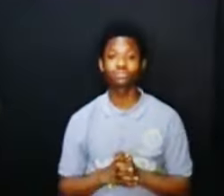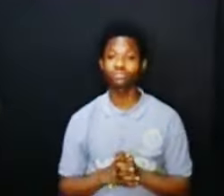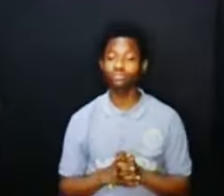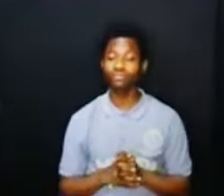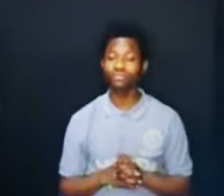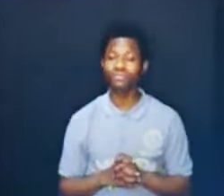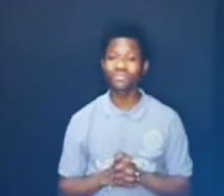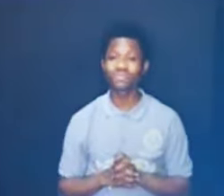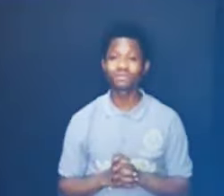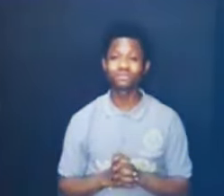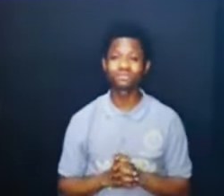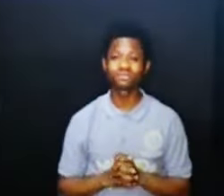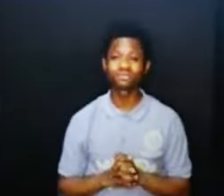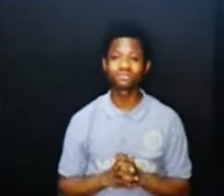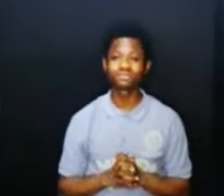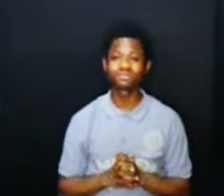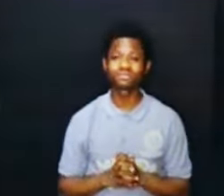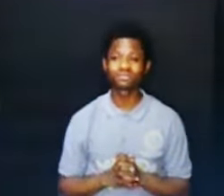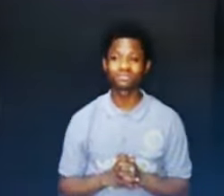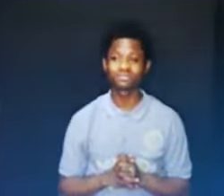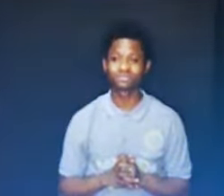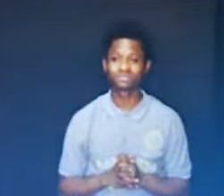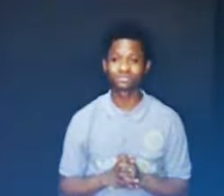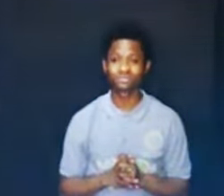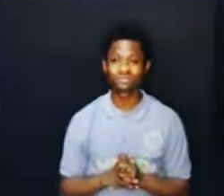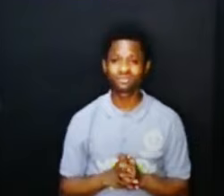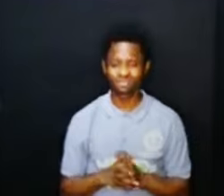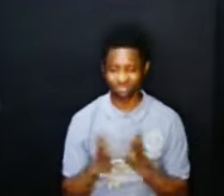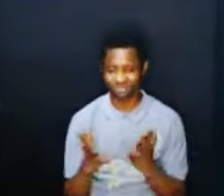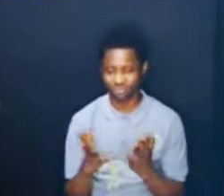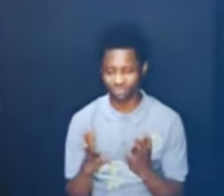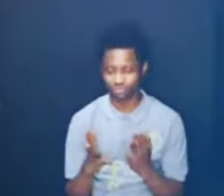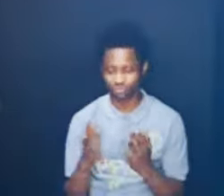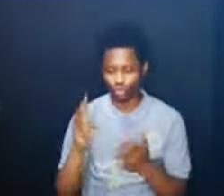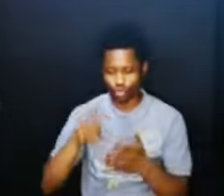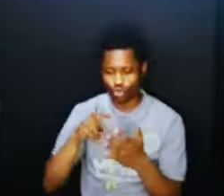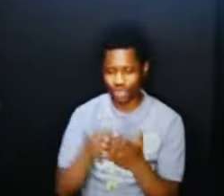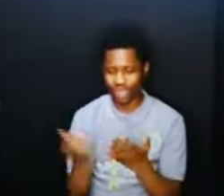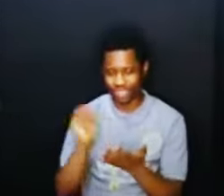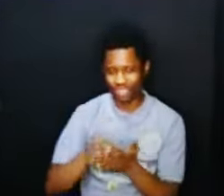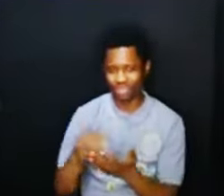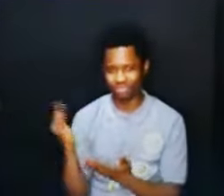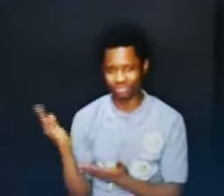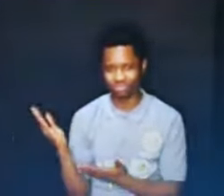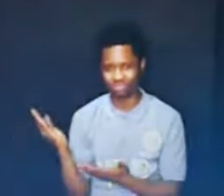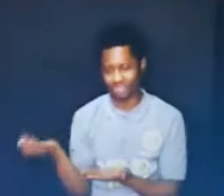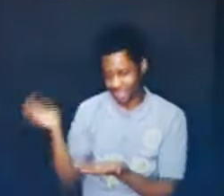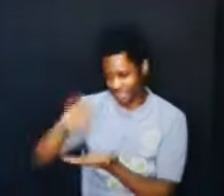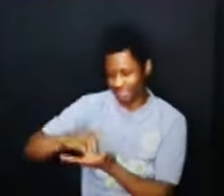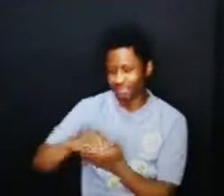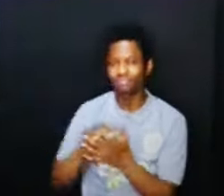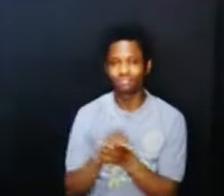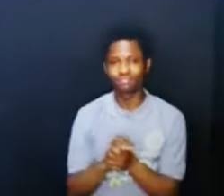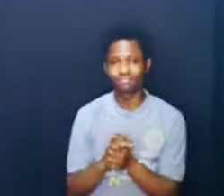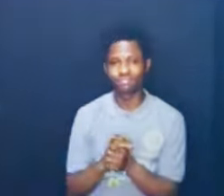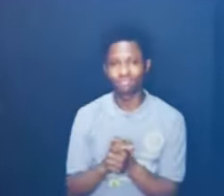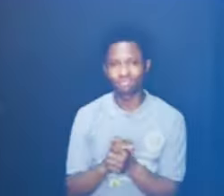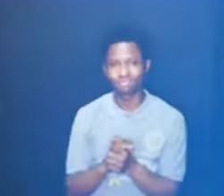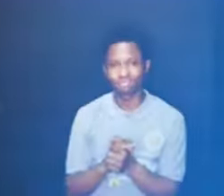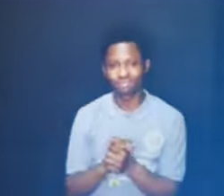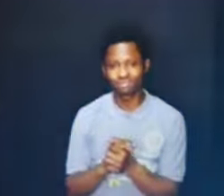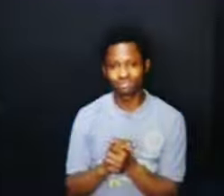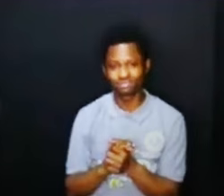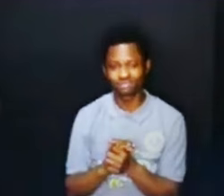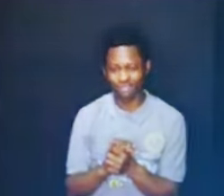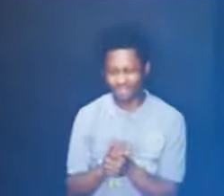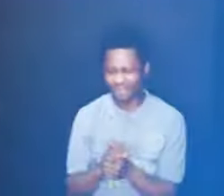se onyankopon e na awo no. Now let's take this scripture again. Adofono mumi enhwe sa akyere wi bio. The very first day